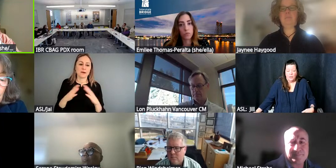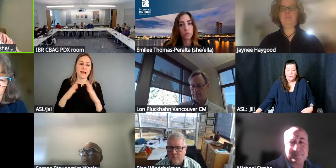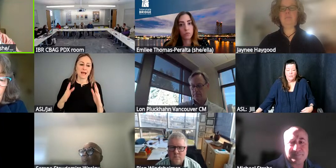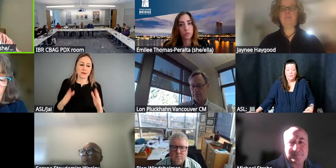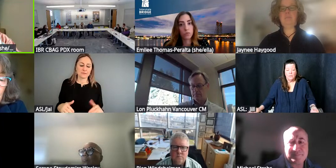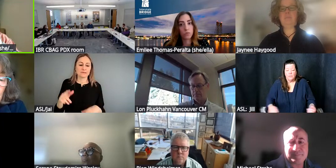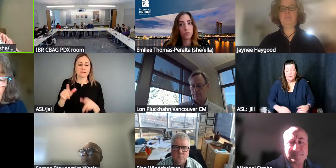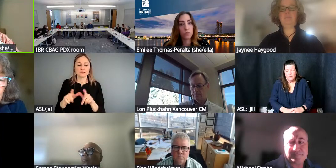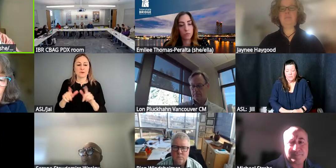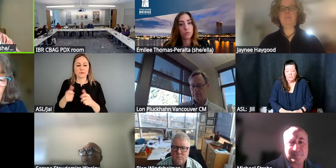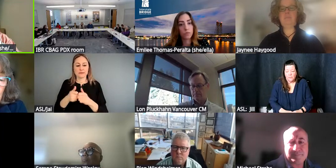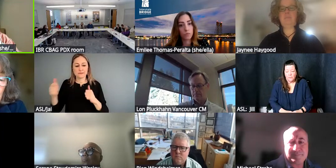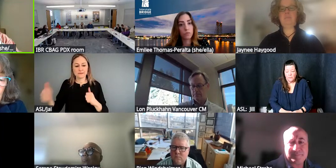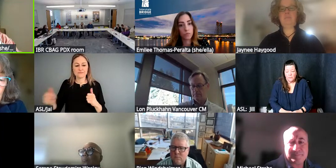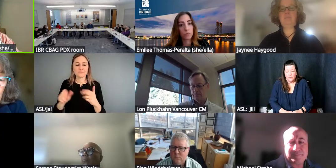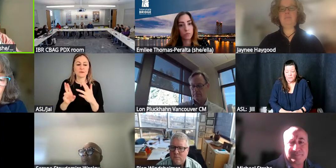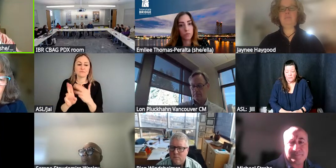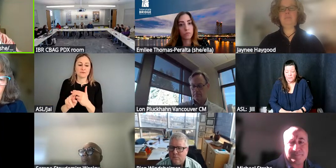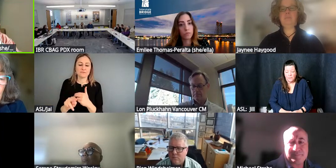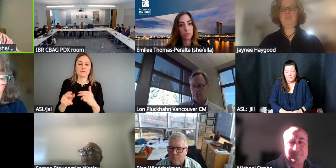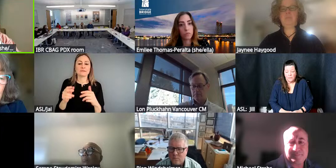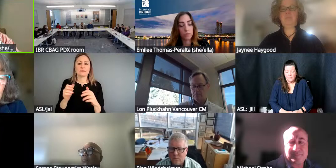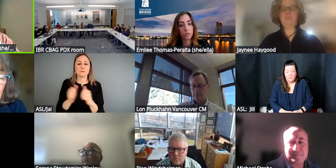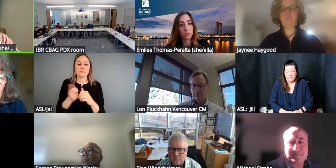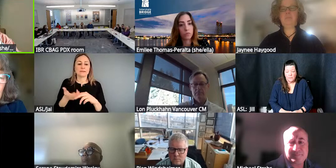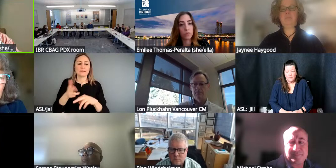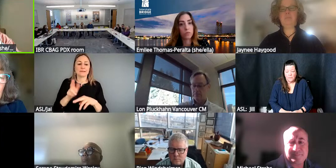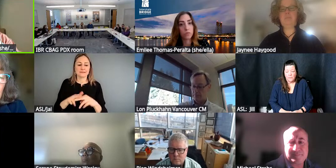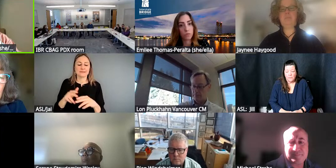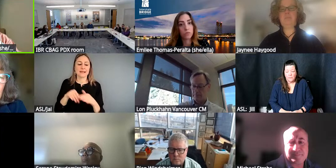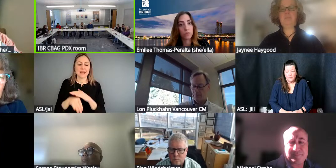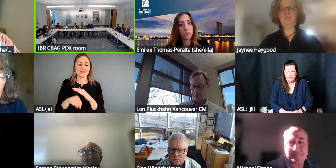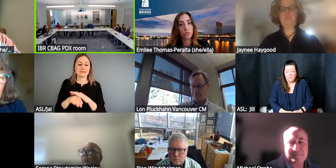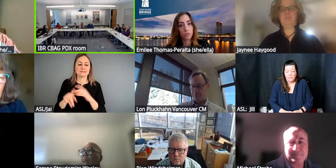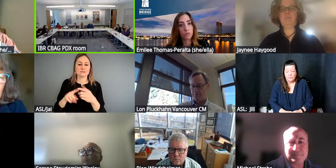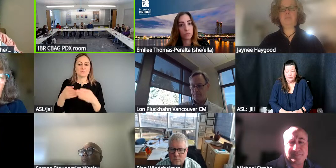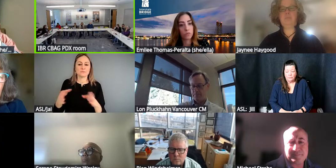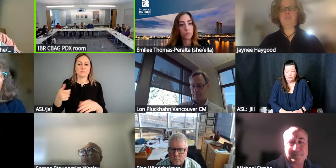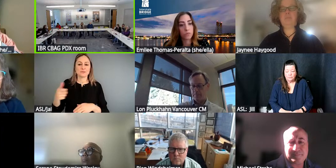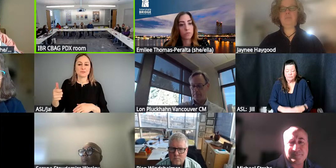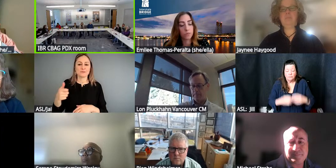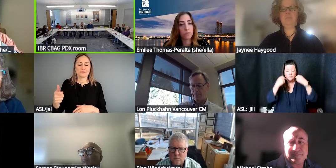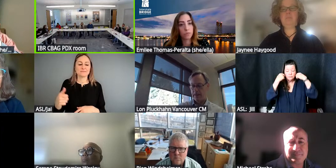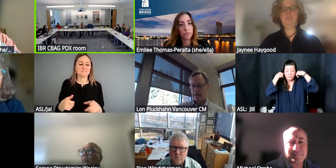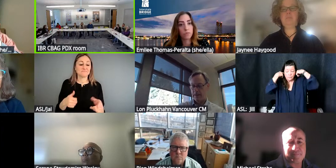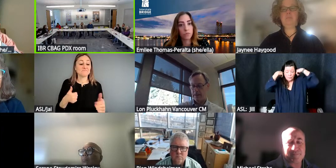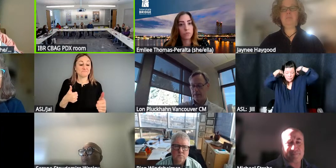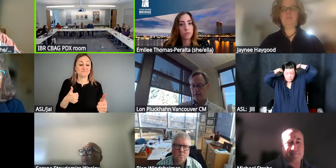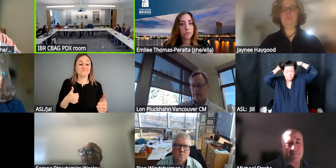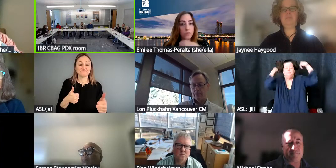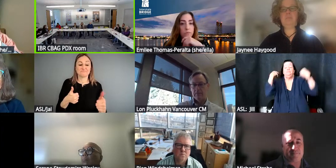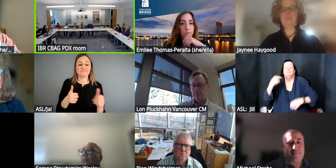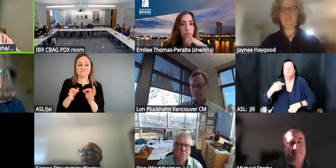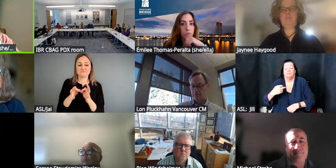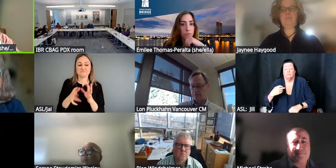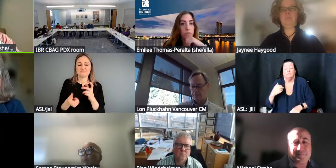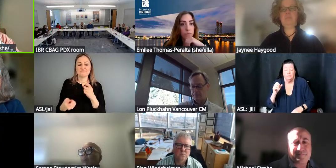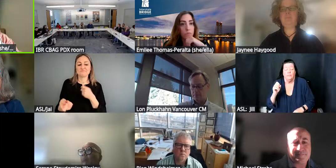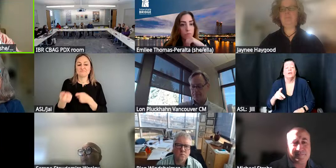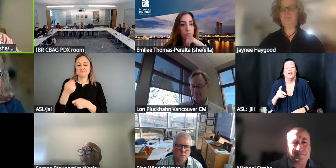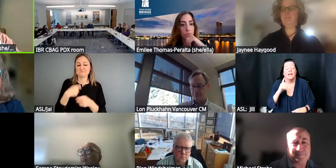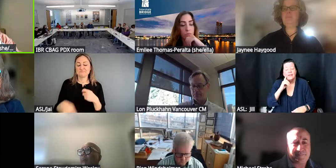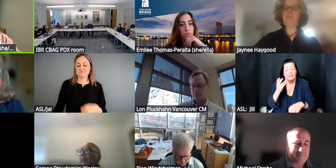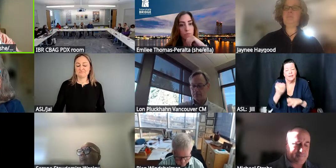located further from freeways with increased access to public transit. I think would be useful. And